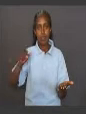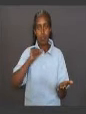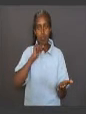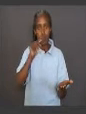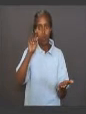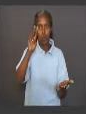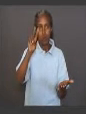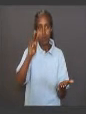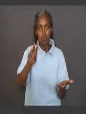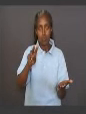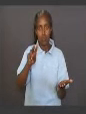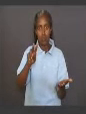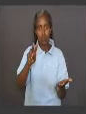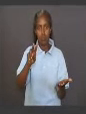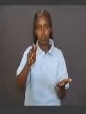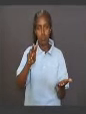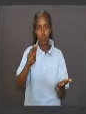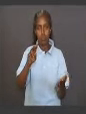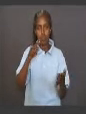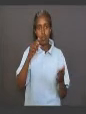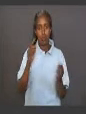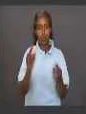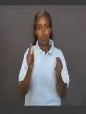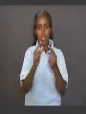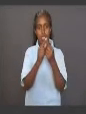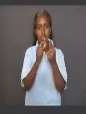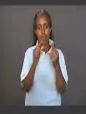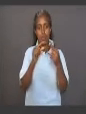two of which are collinear.